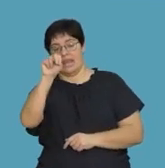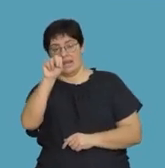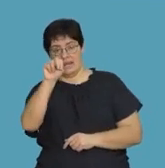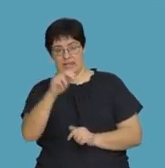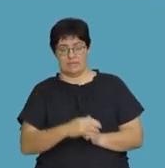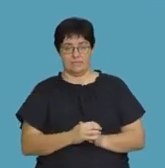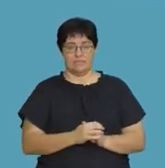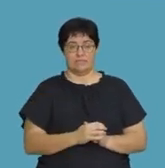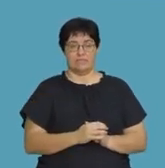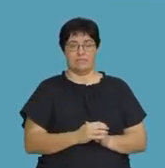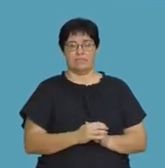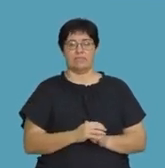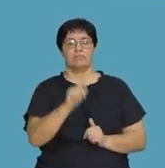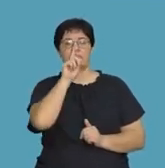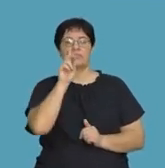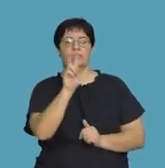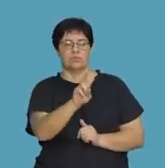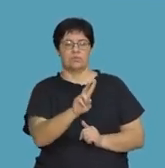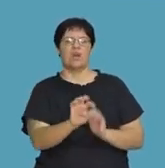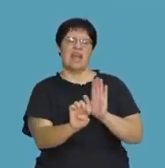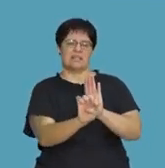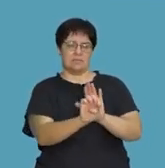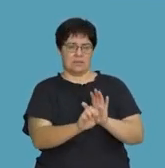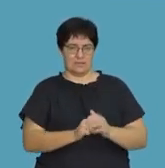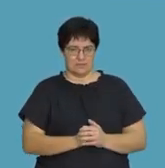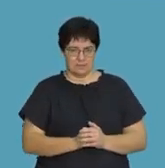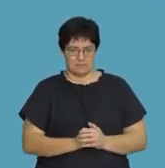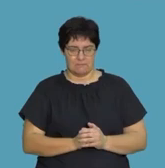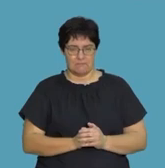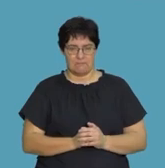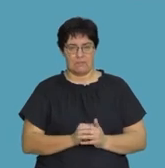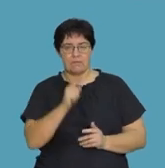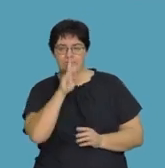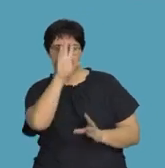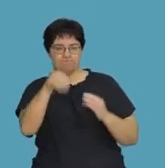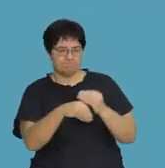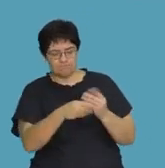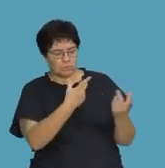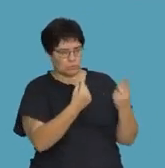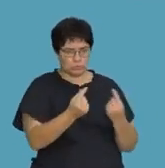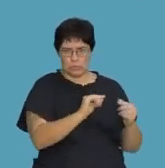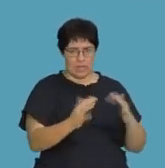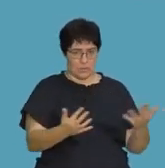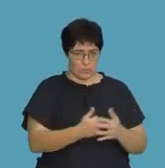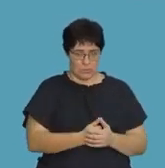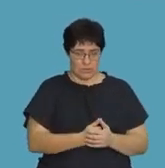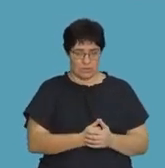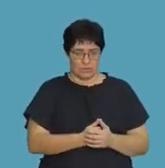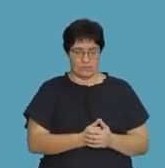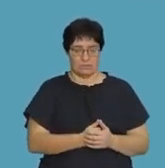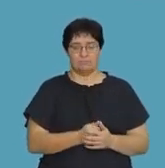of n, right? But let's look at typical example and actually see how do we do this.